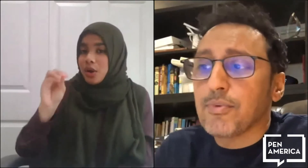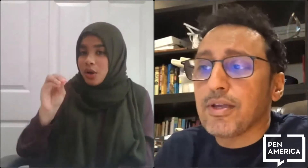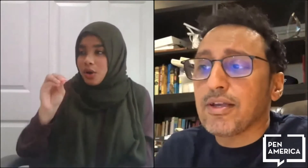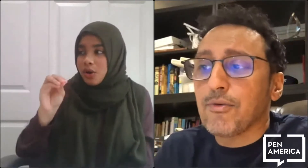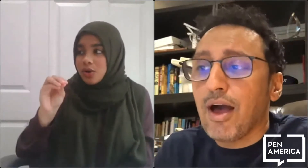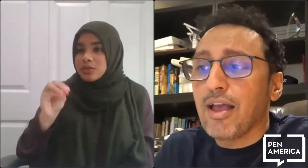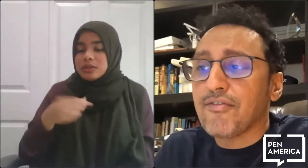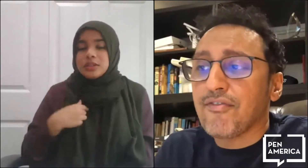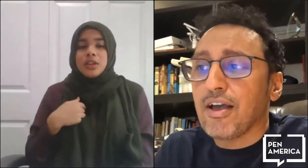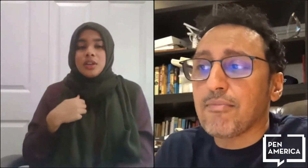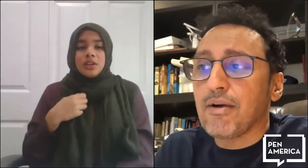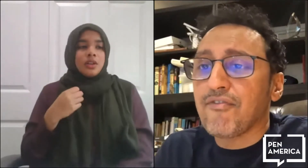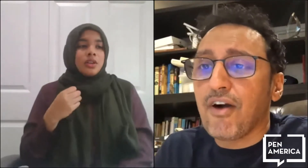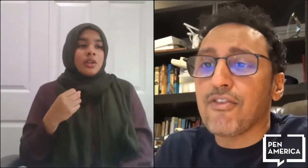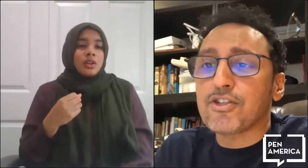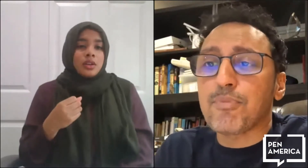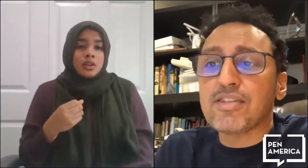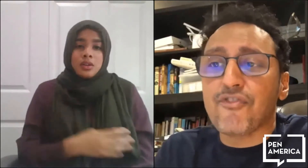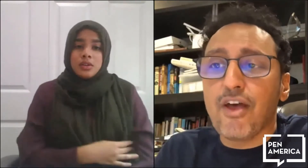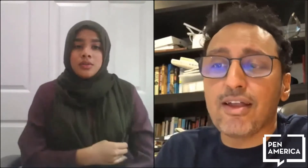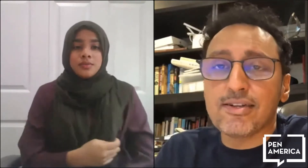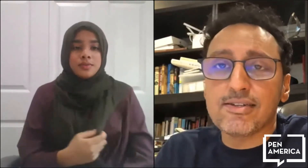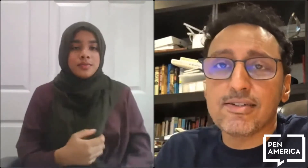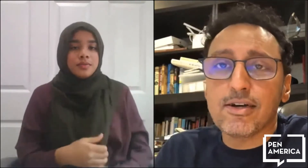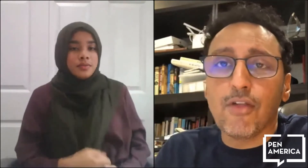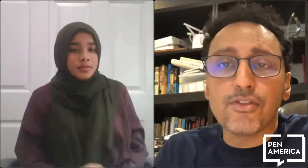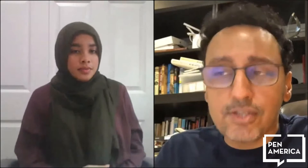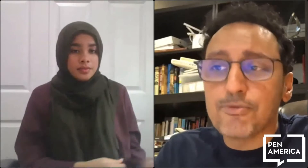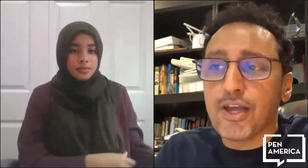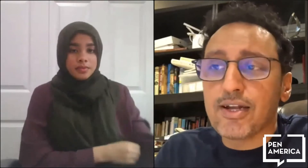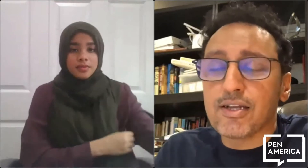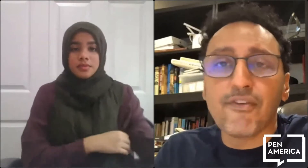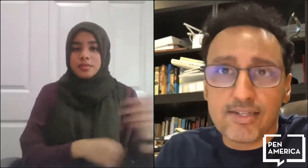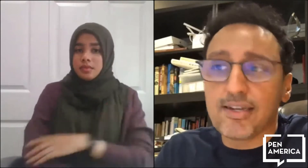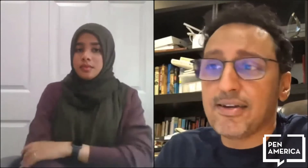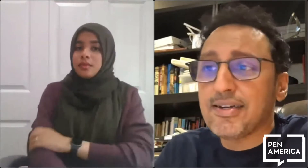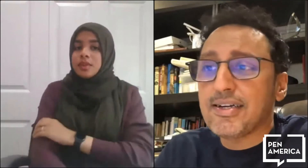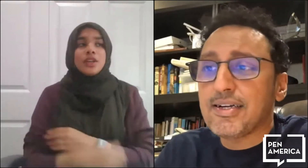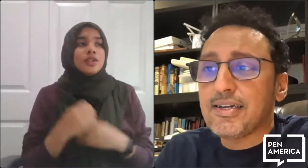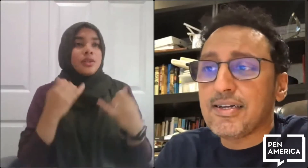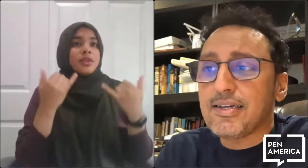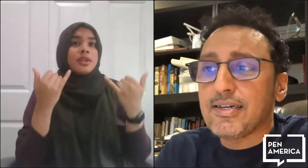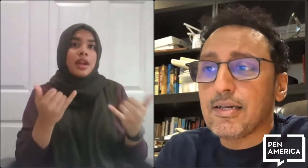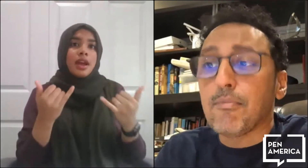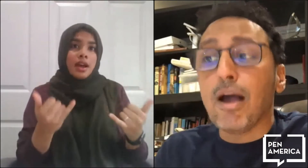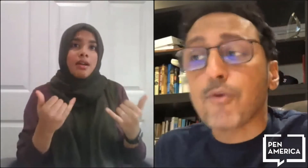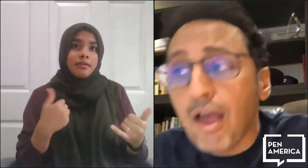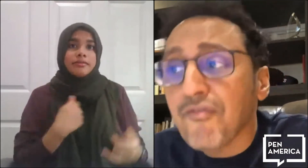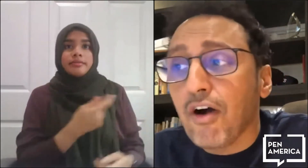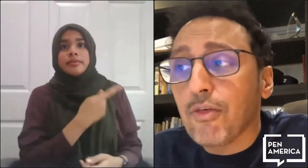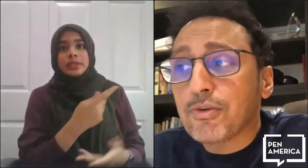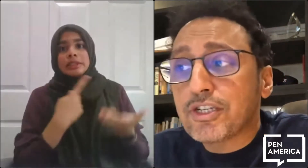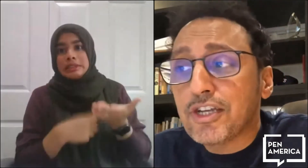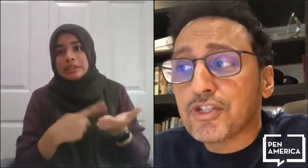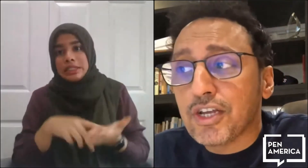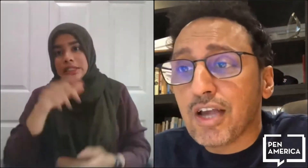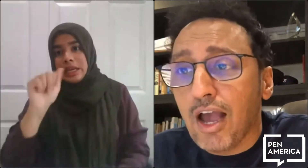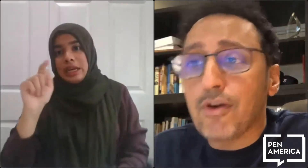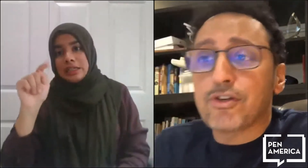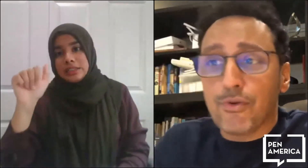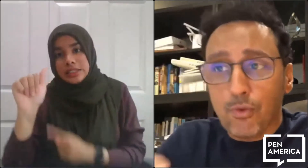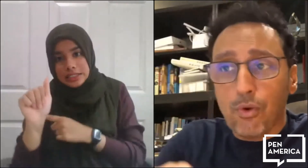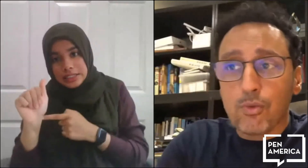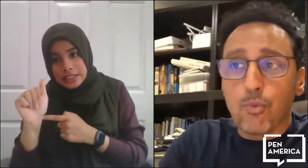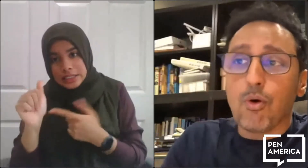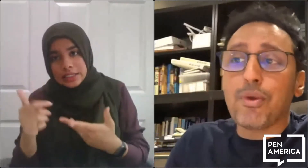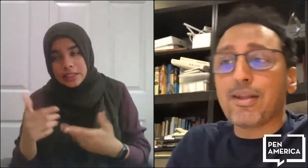quickly had we arrived via my father's best friend on the subject of Atta. My grandfather was stationed in